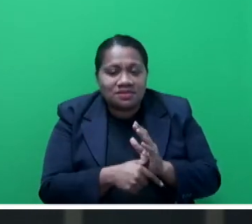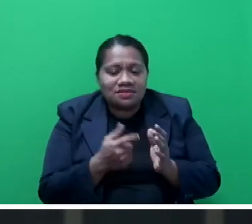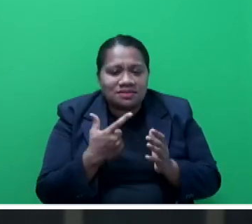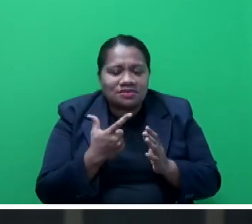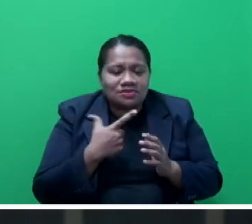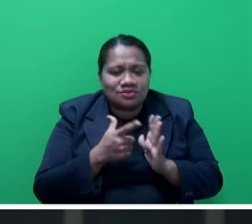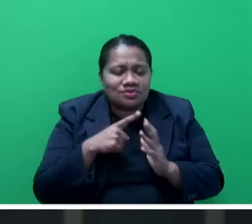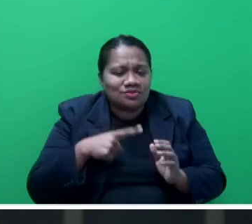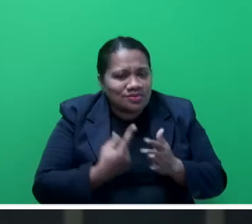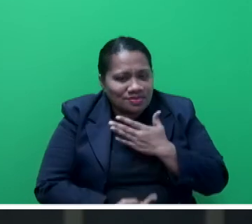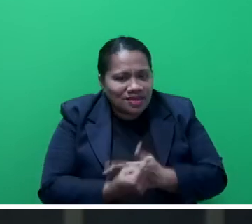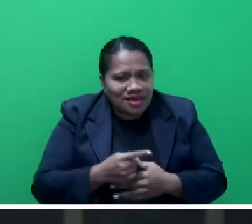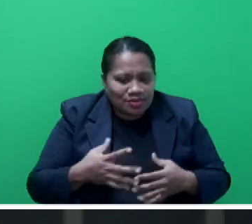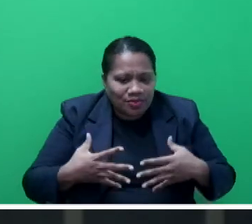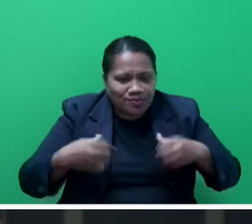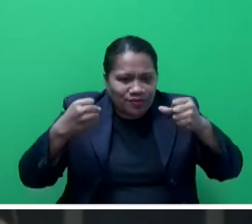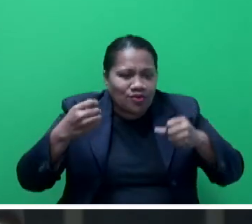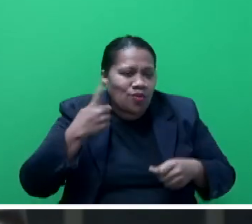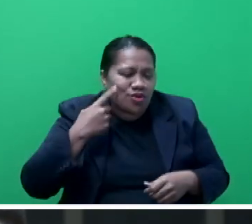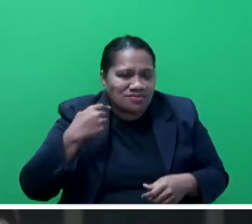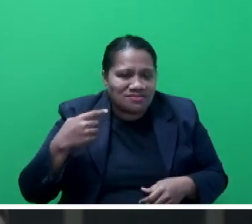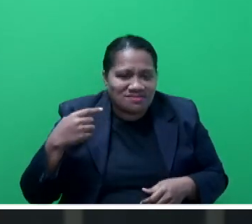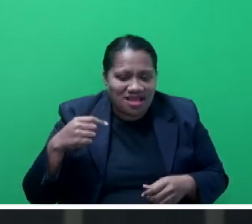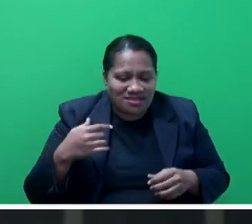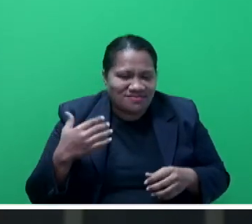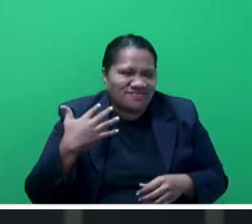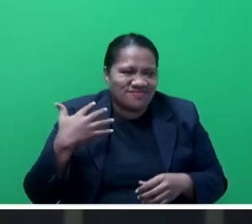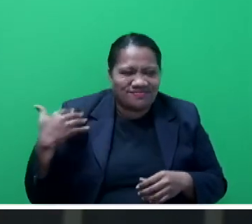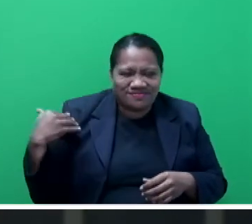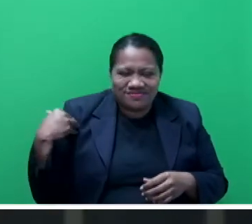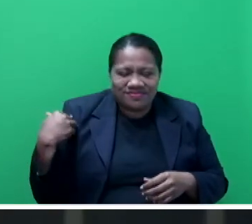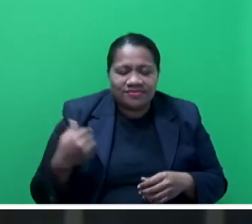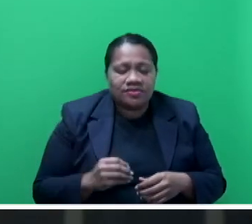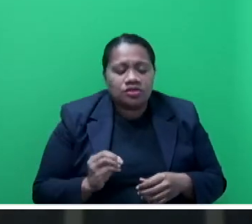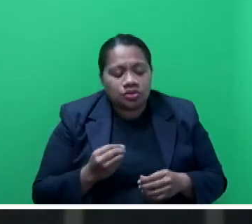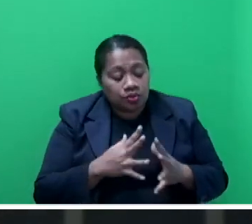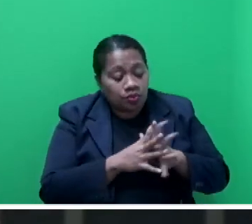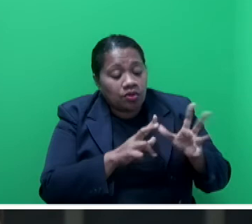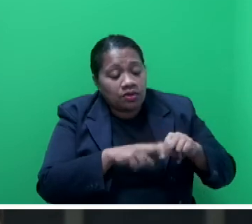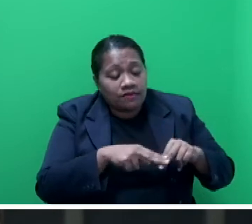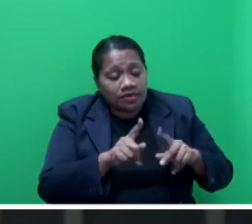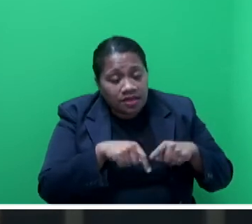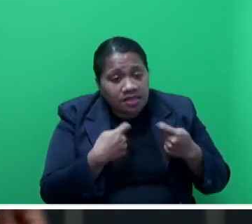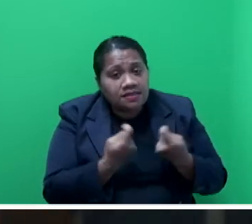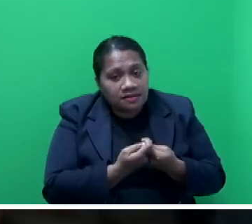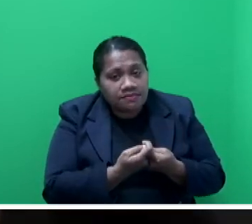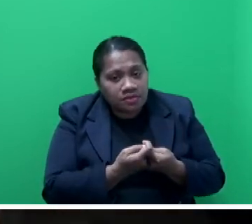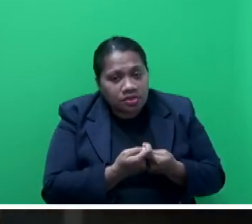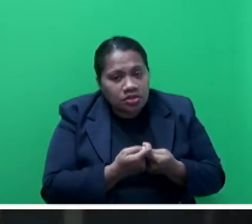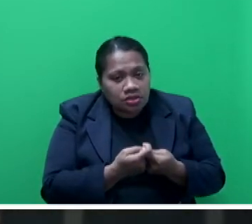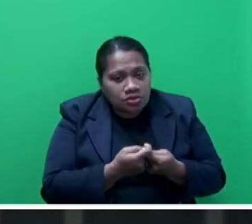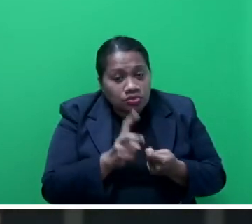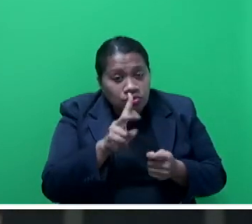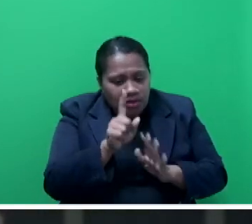in the Suva-Nosore corridor. Currently, it takes the WEF teams about 2 hours to manually operate 8 critical